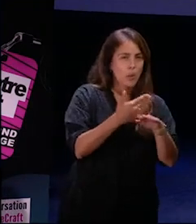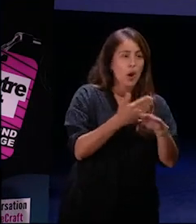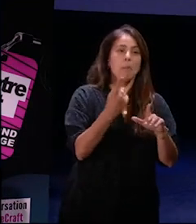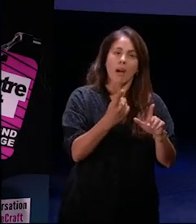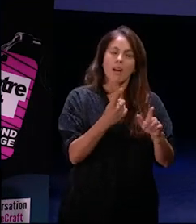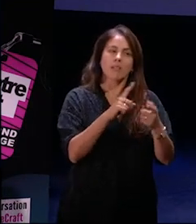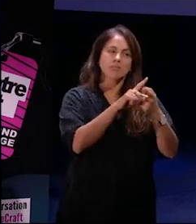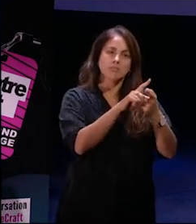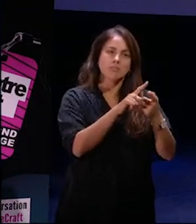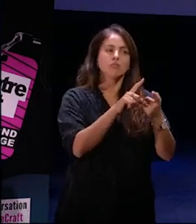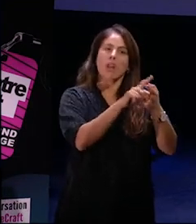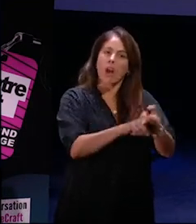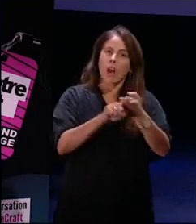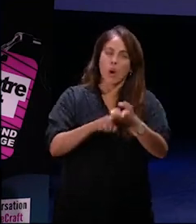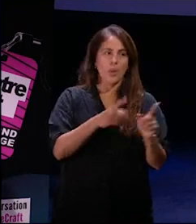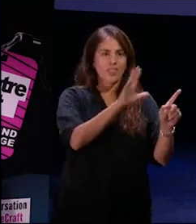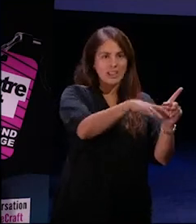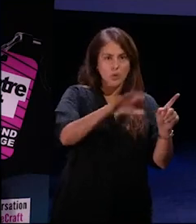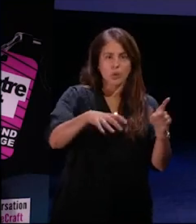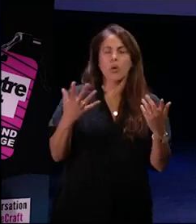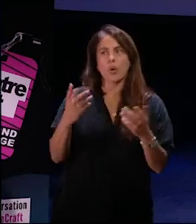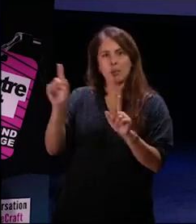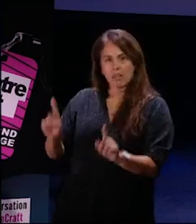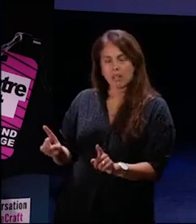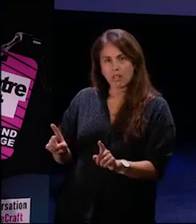freelance for other people. So there's not,